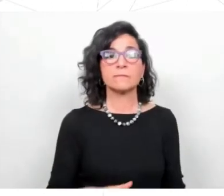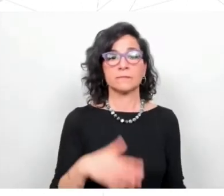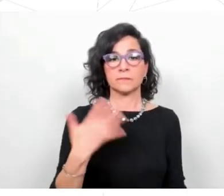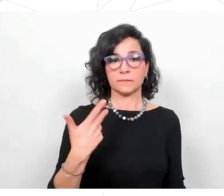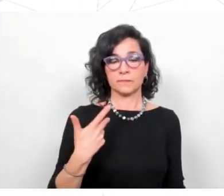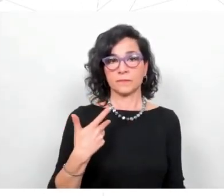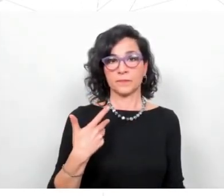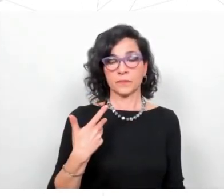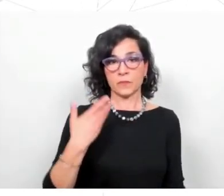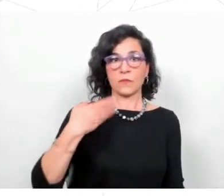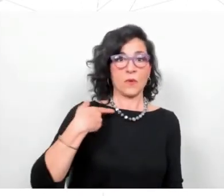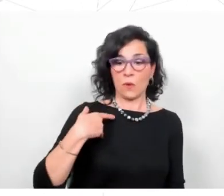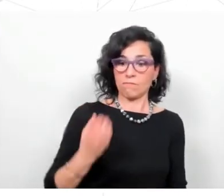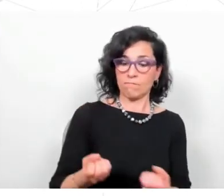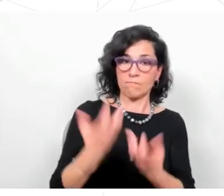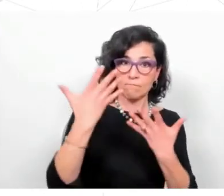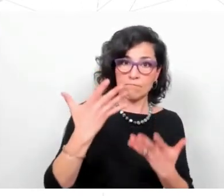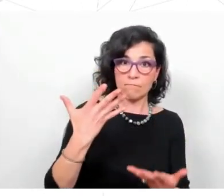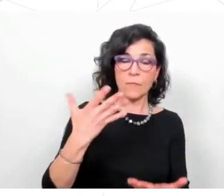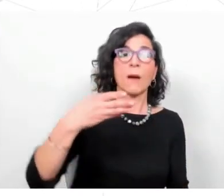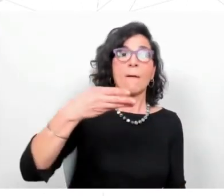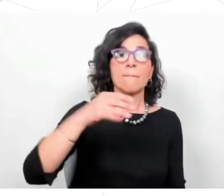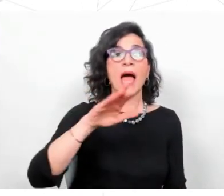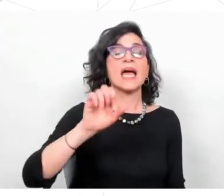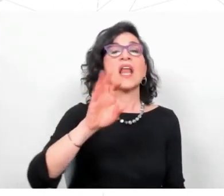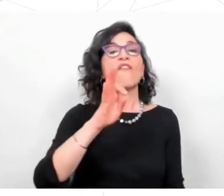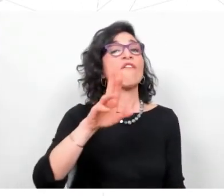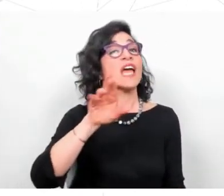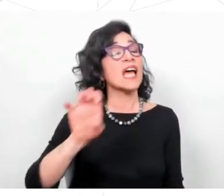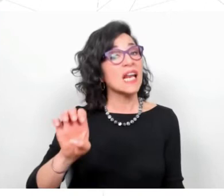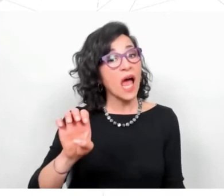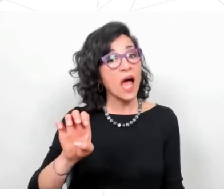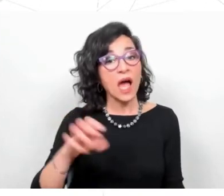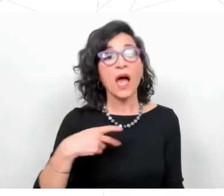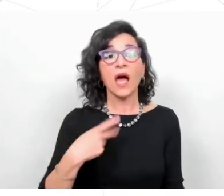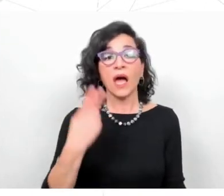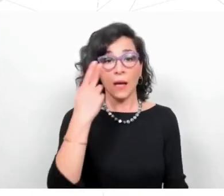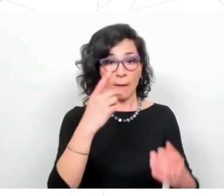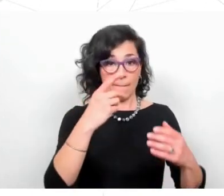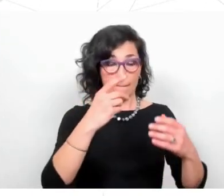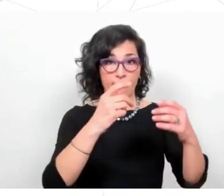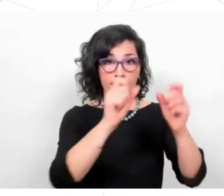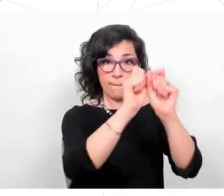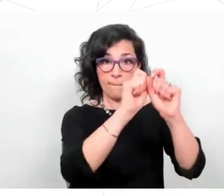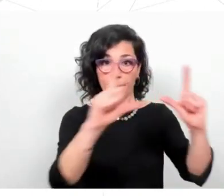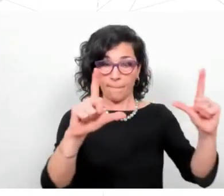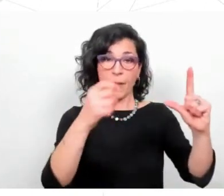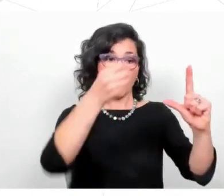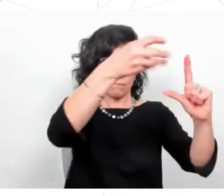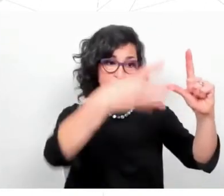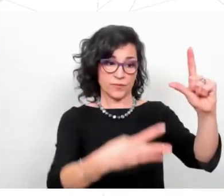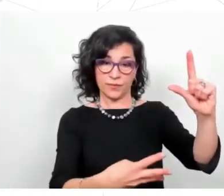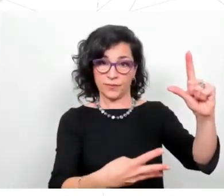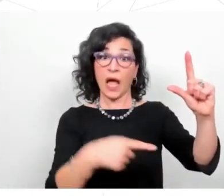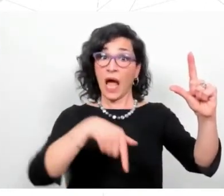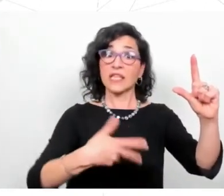and we get this nice box up here with these controls. Now, right now it's set at 100%. So it's just showing desktop as